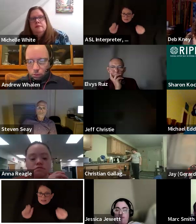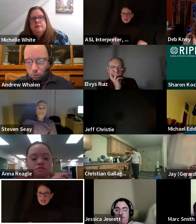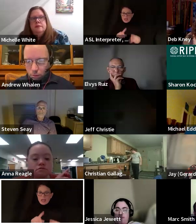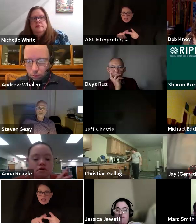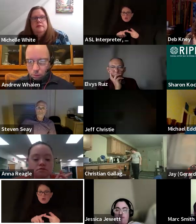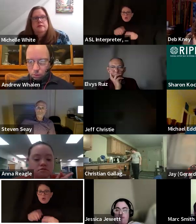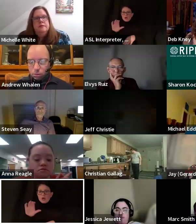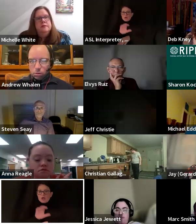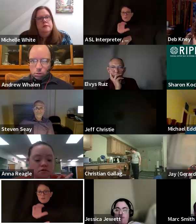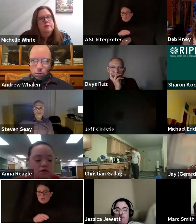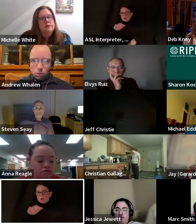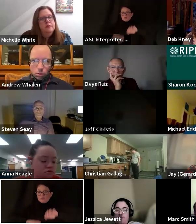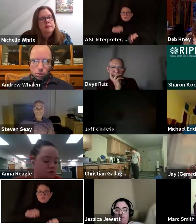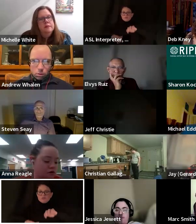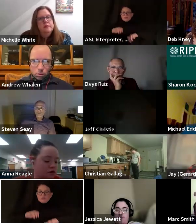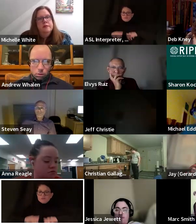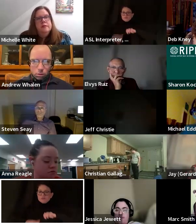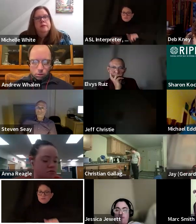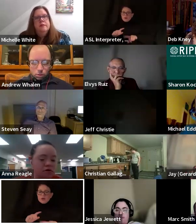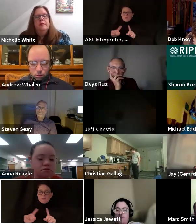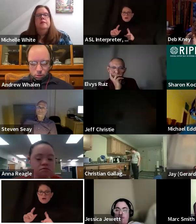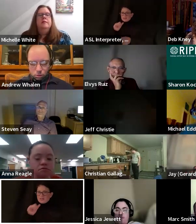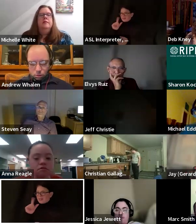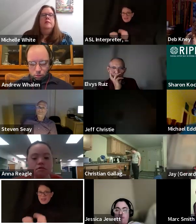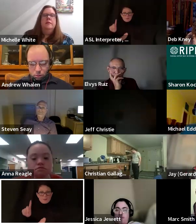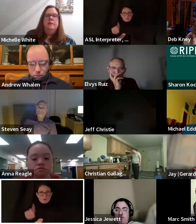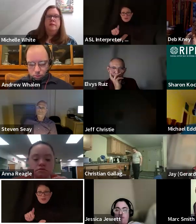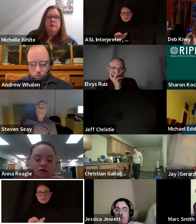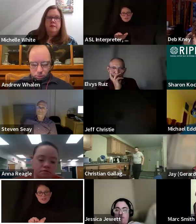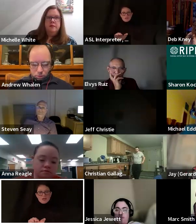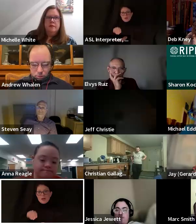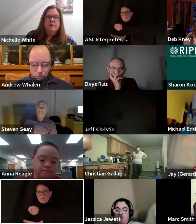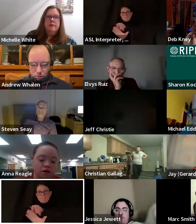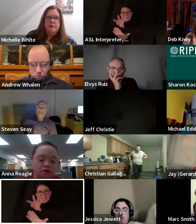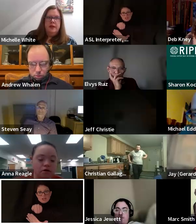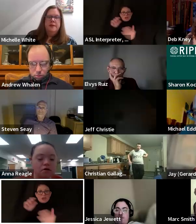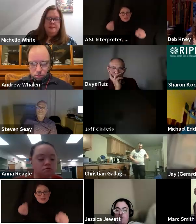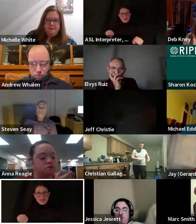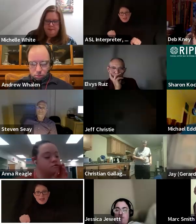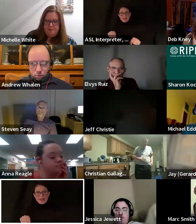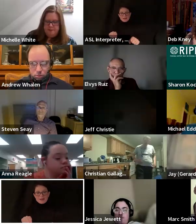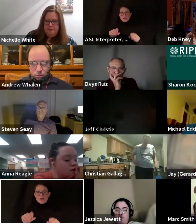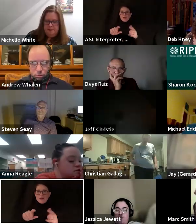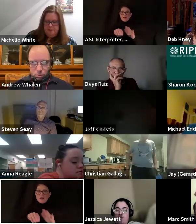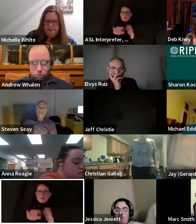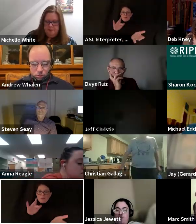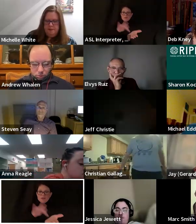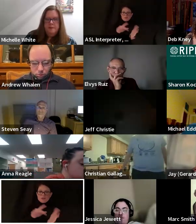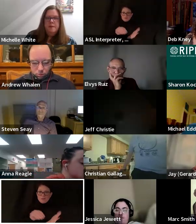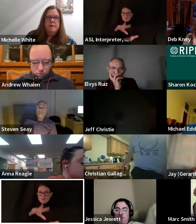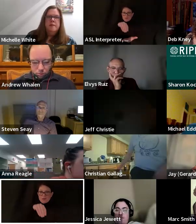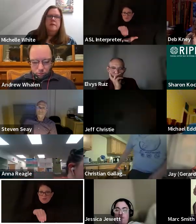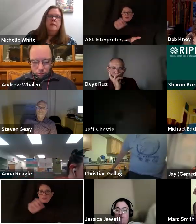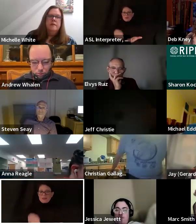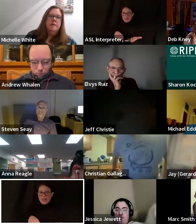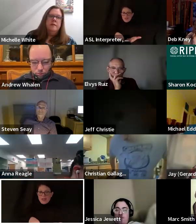it on their computer but does not have a printer, you could even take a picture of it, take a screenshot just so that you can